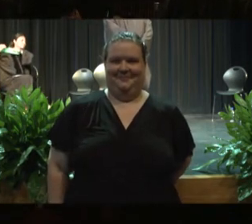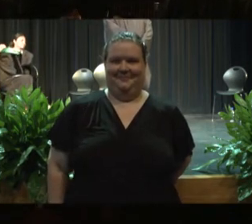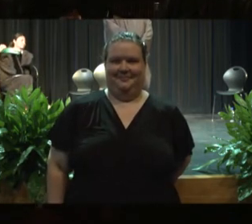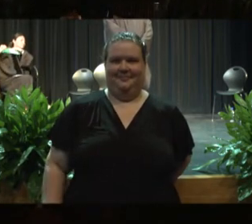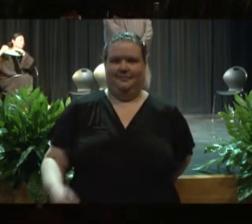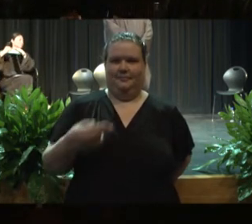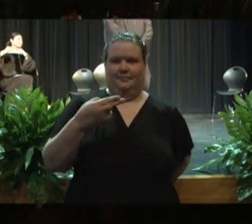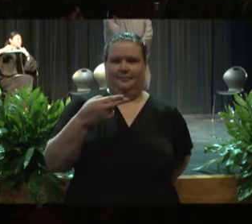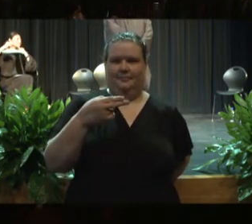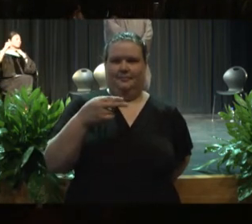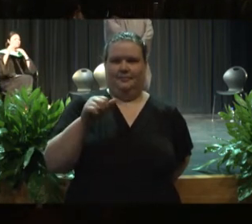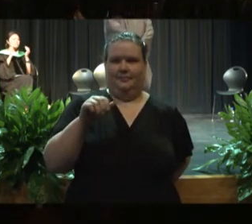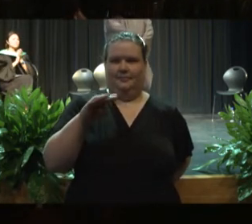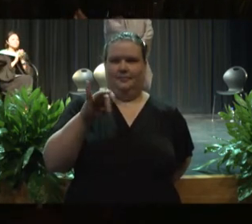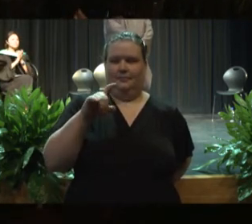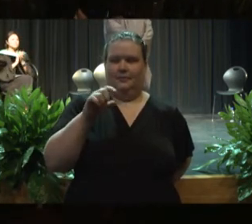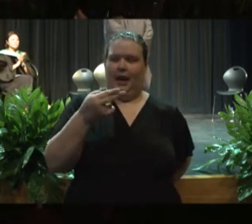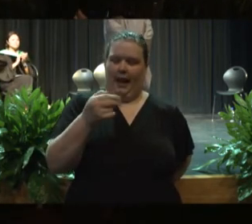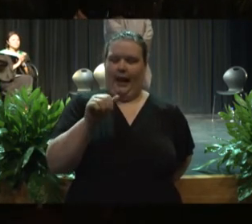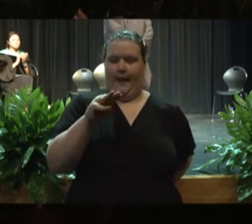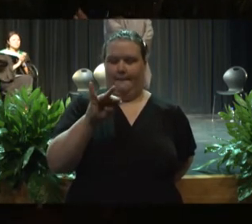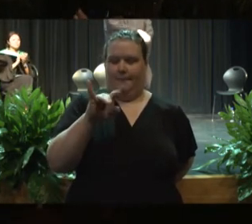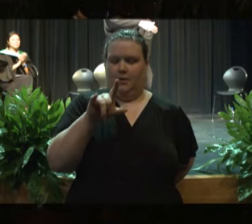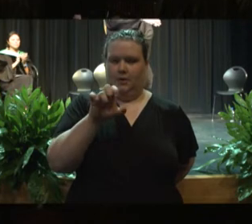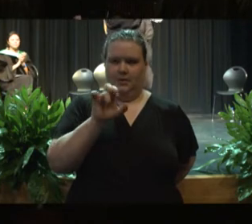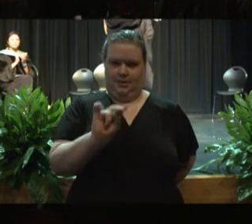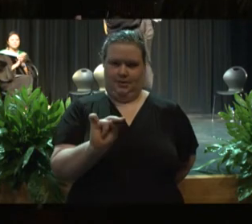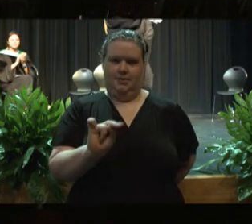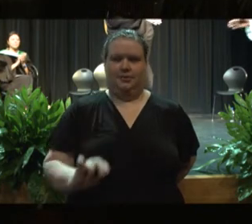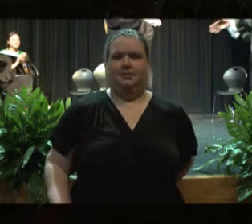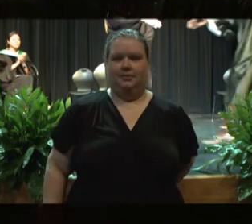Kimaya Tian Keeley Hamilton.